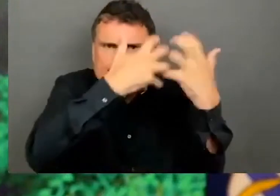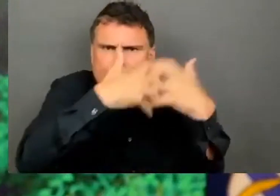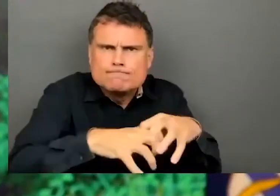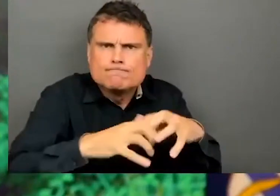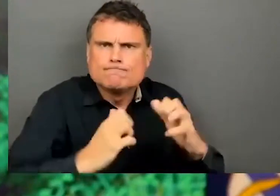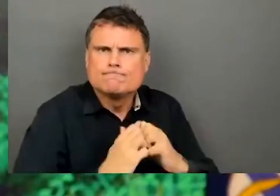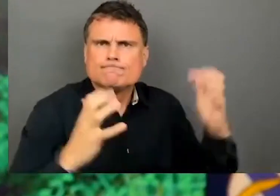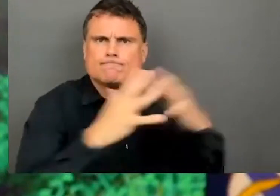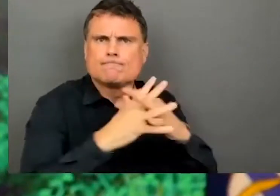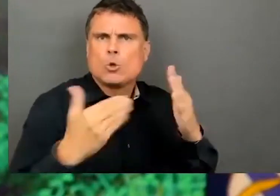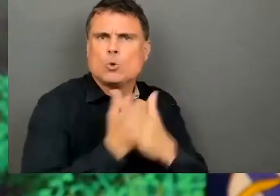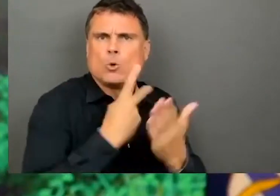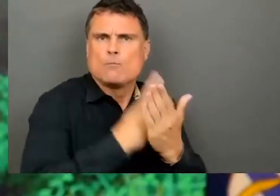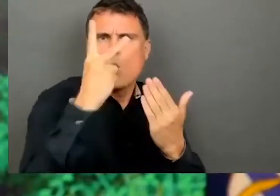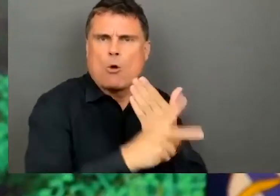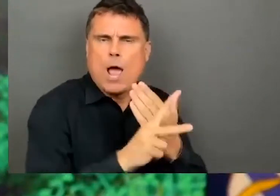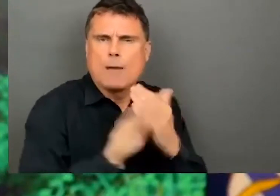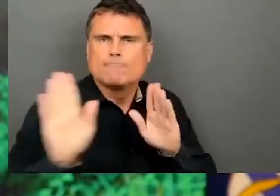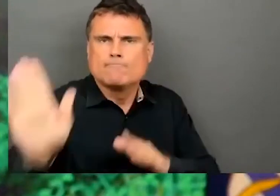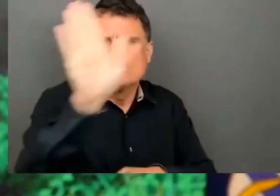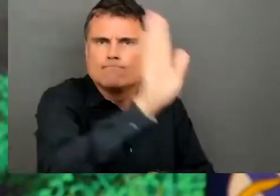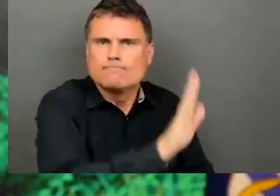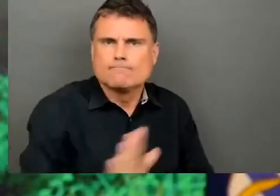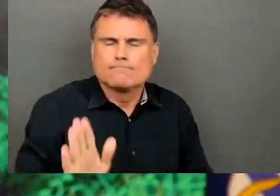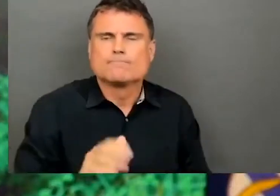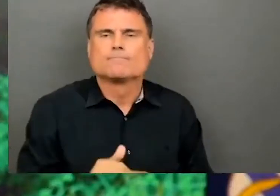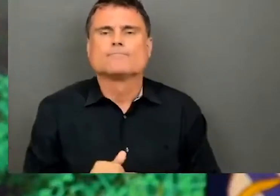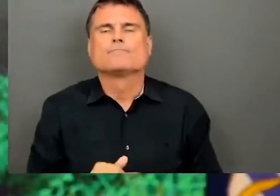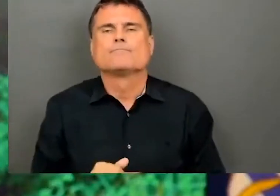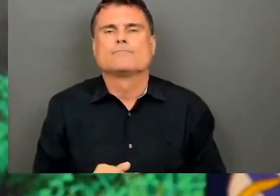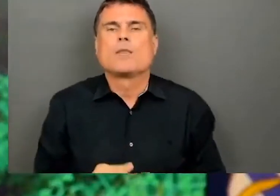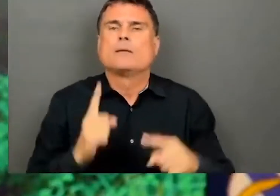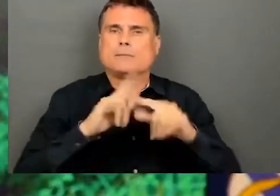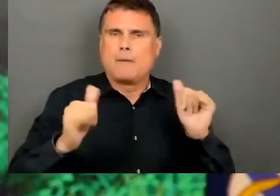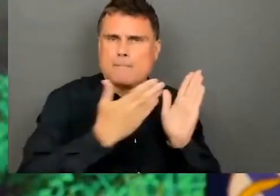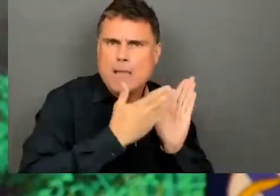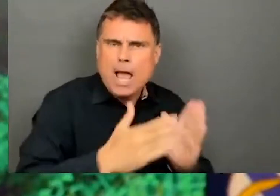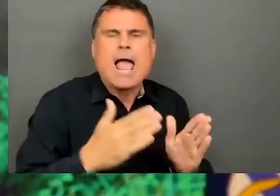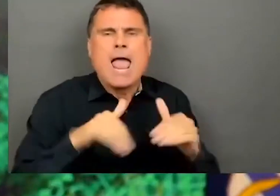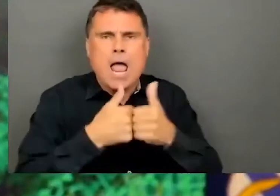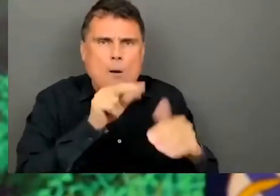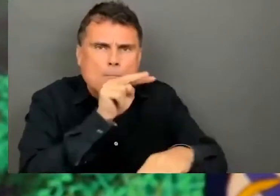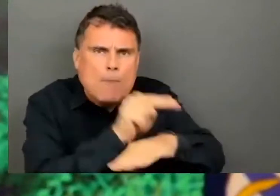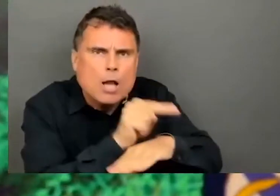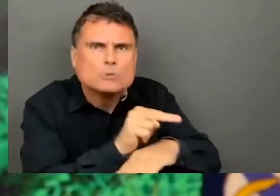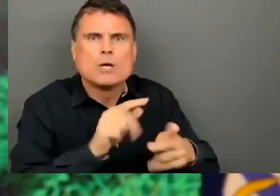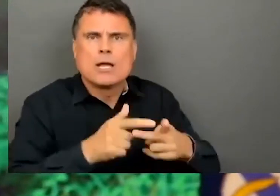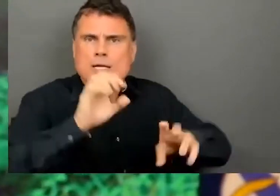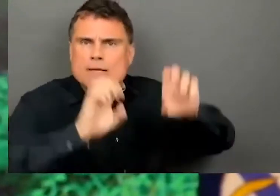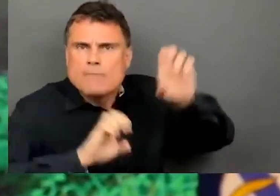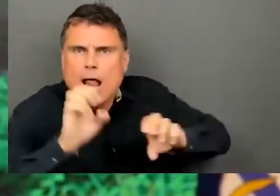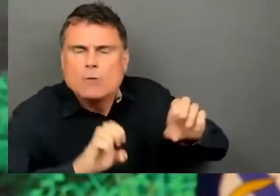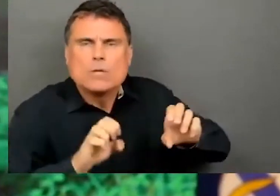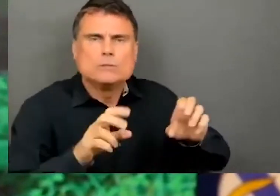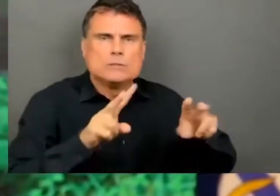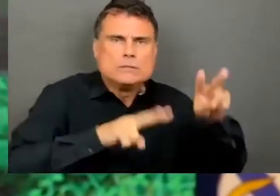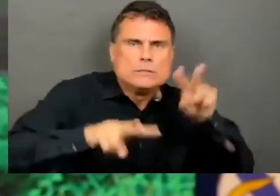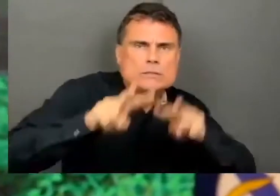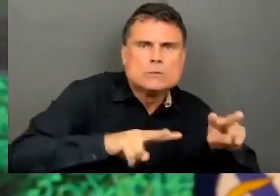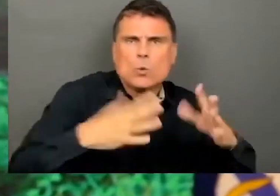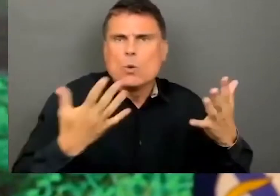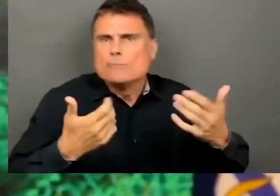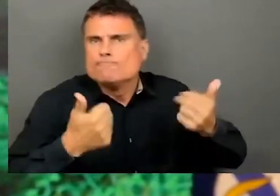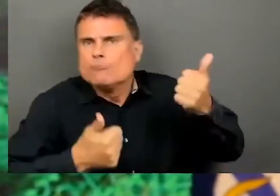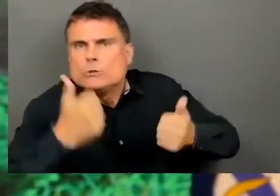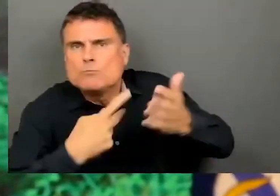planning, phased implementation, monitoring, and evaluation of prescribed safer supply products. This means that once